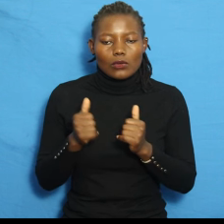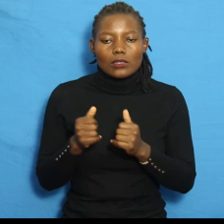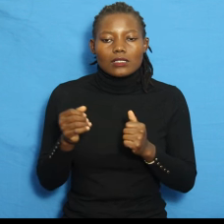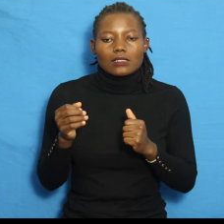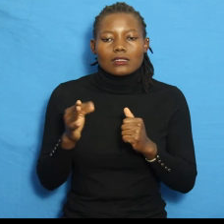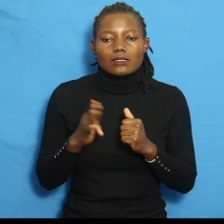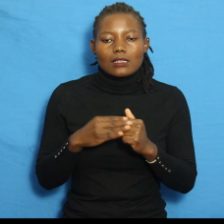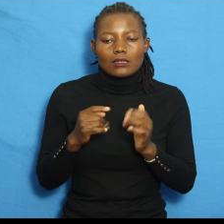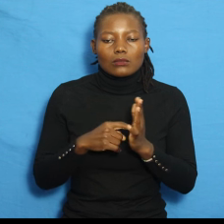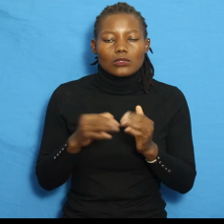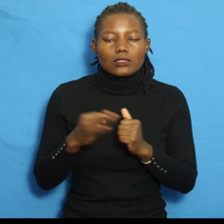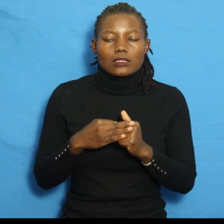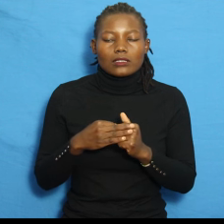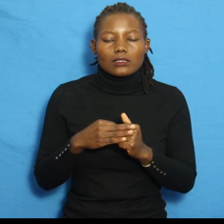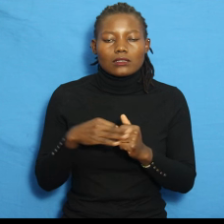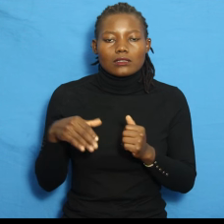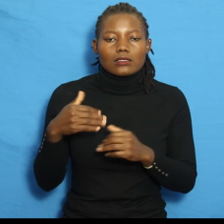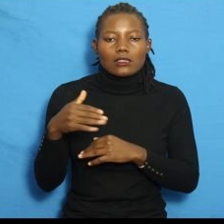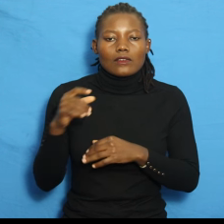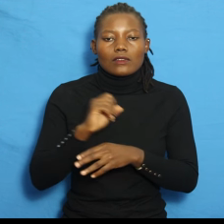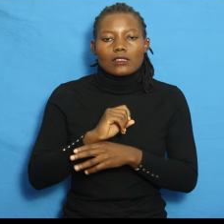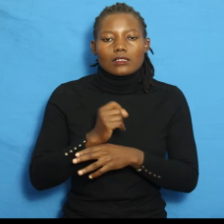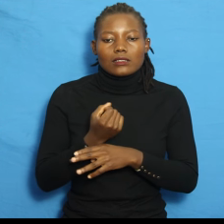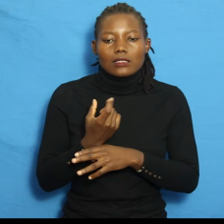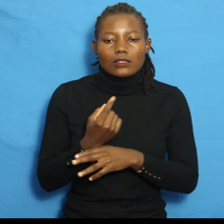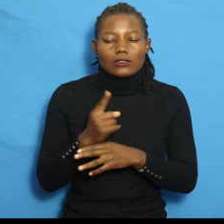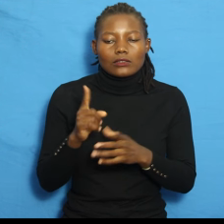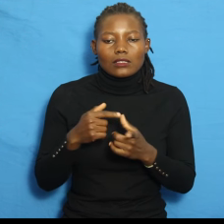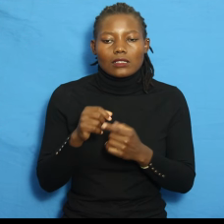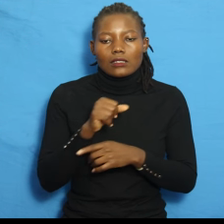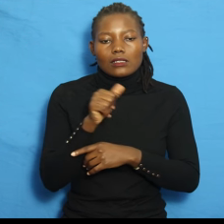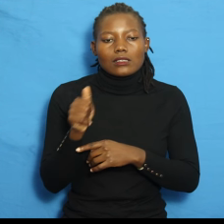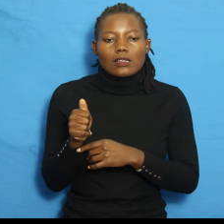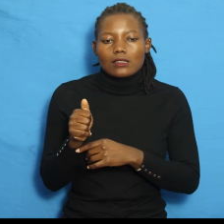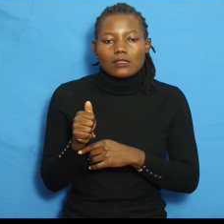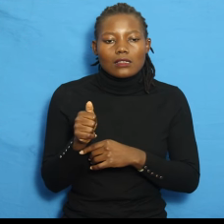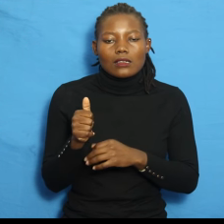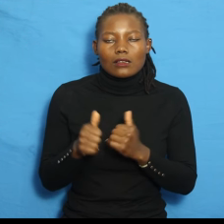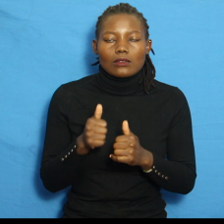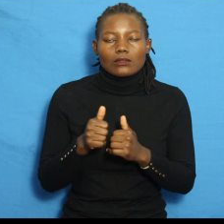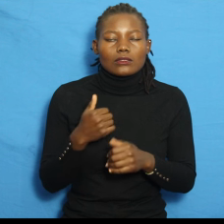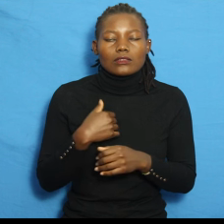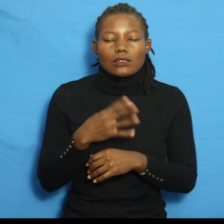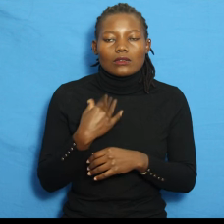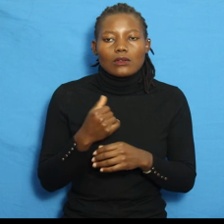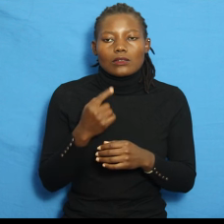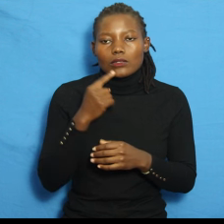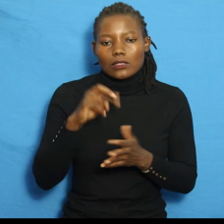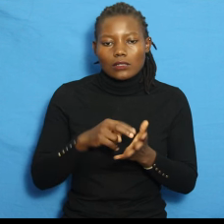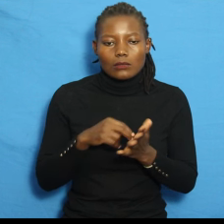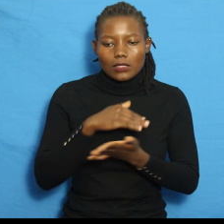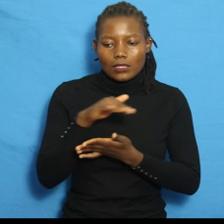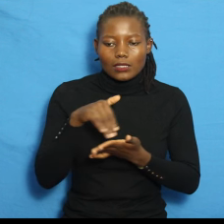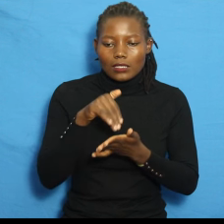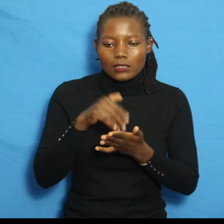per second per second. Uh, Another item that I want to really concept that I want to really define is the center of